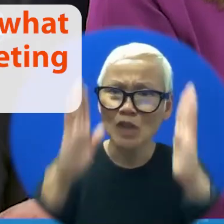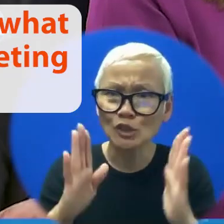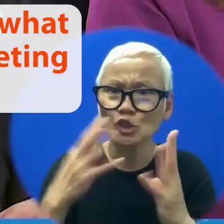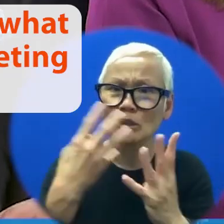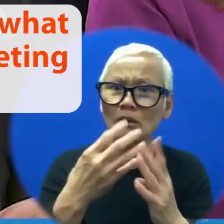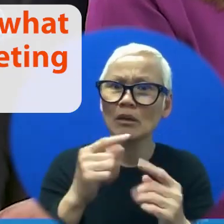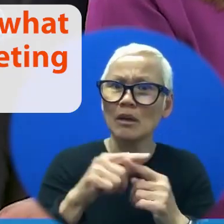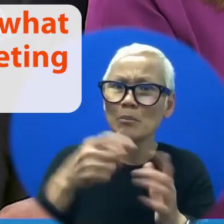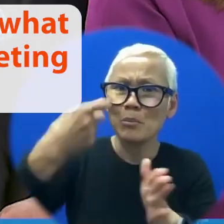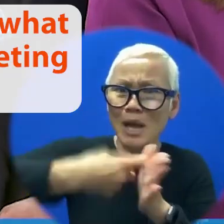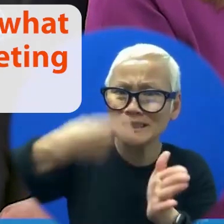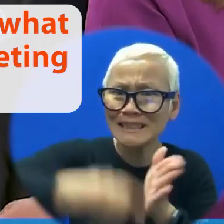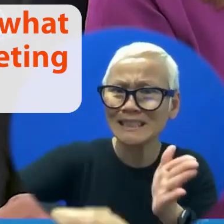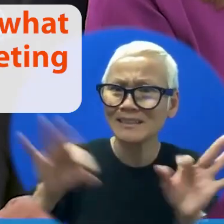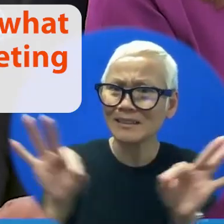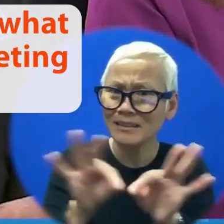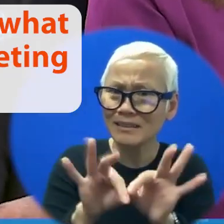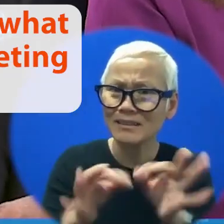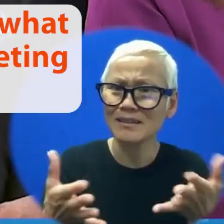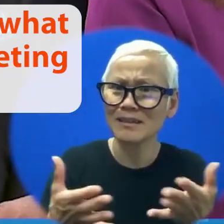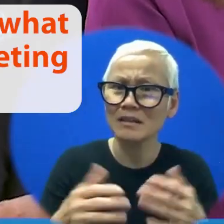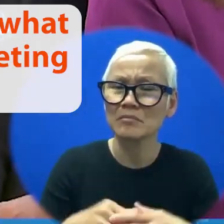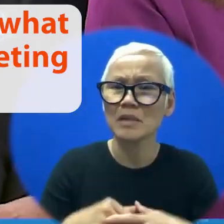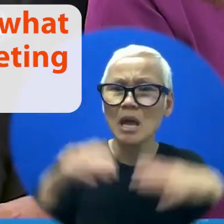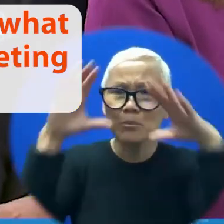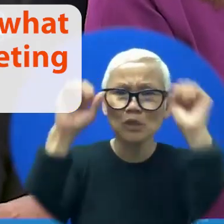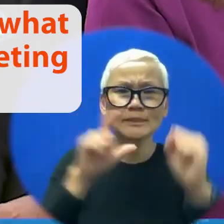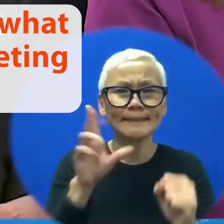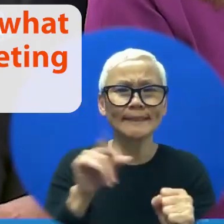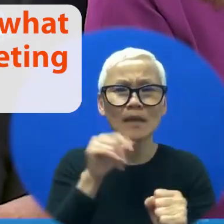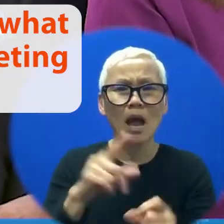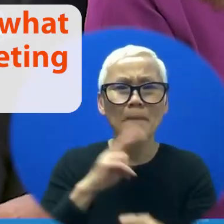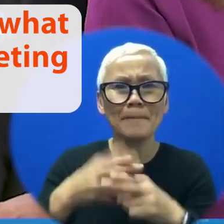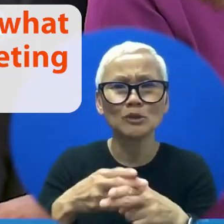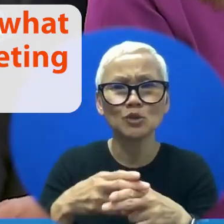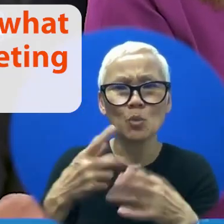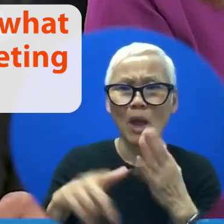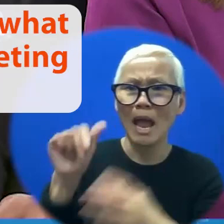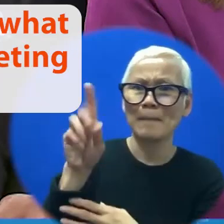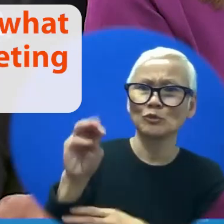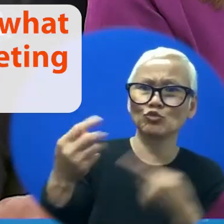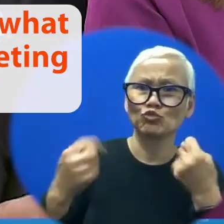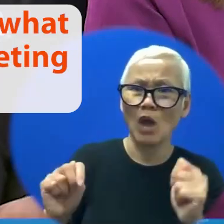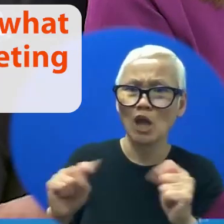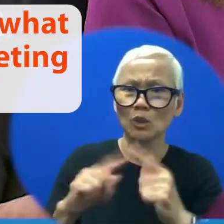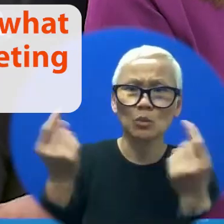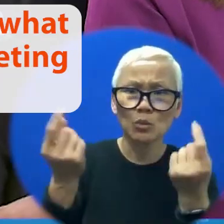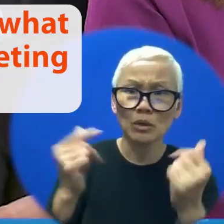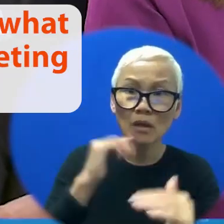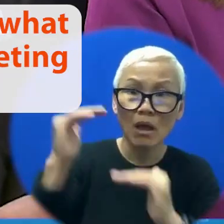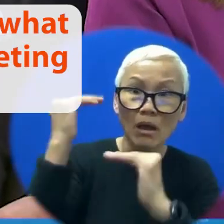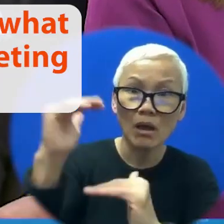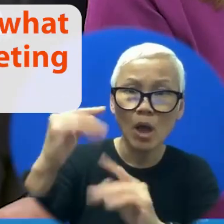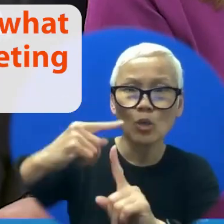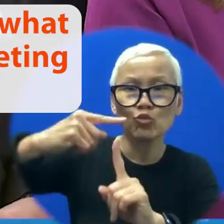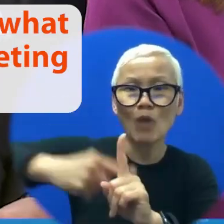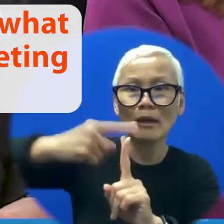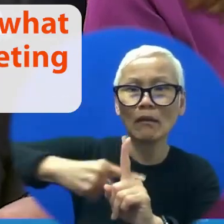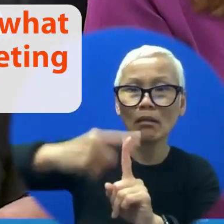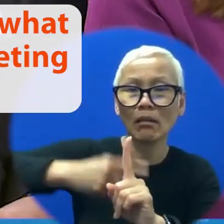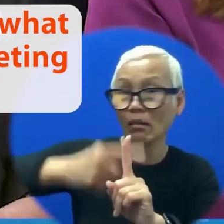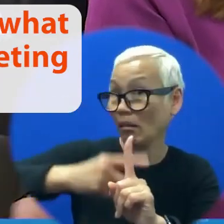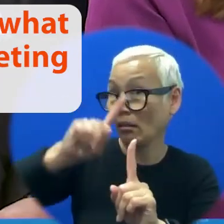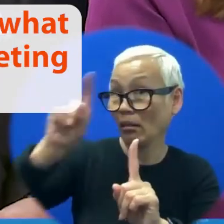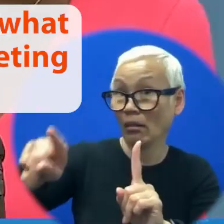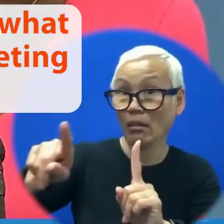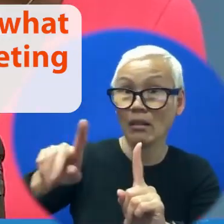shelter. President Biden's statement didn't mention that. What is the administration doing to contain the rampant run-up in rents right now?